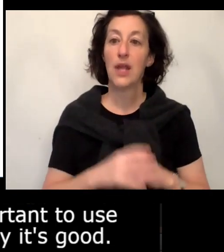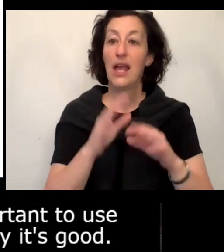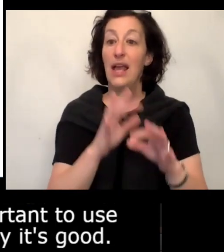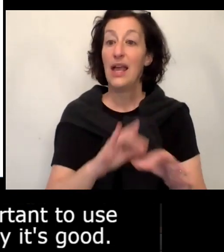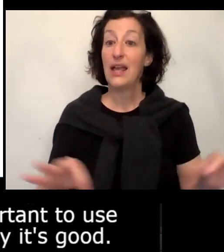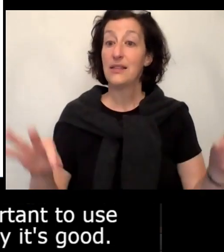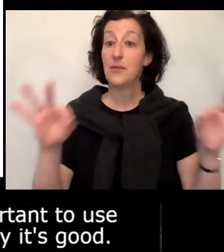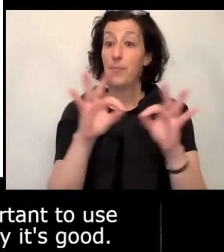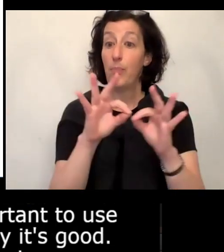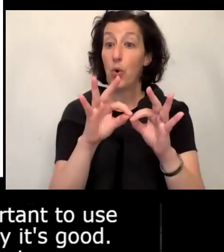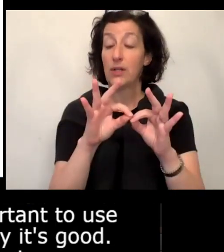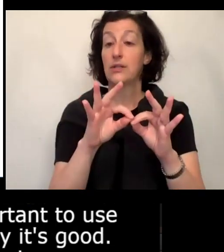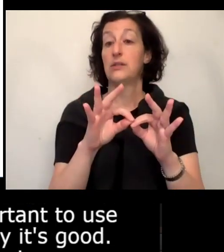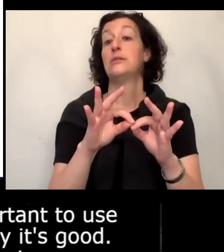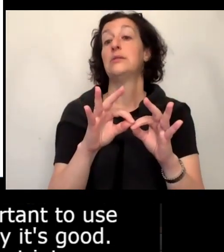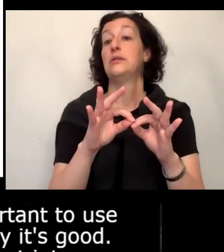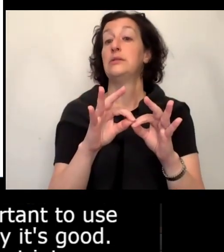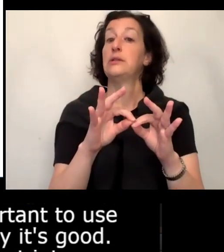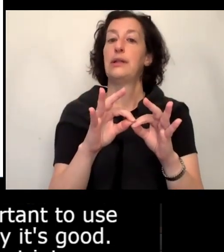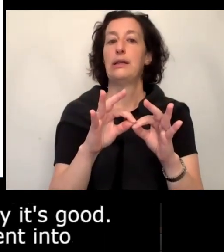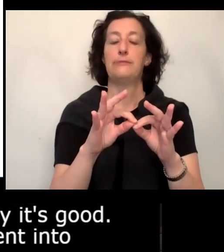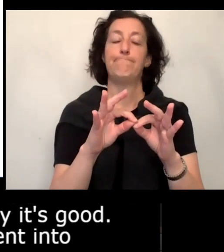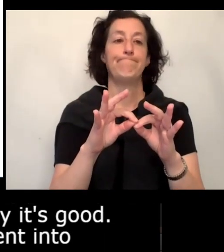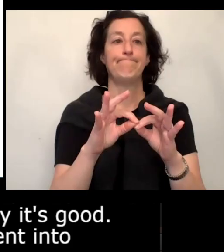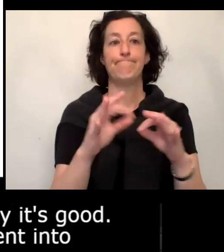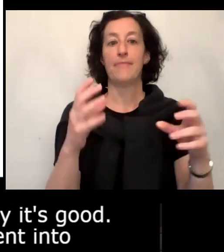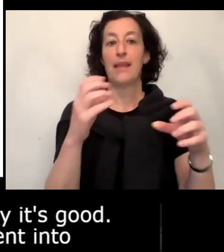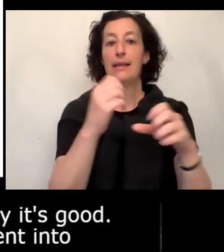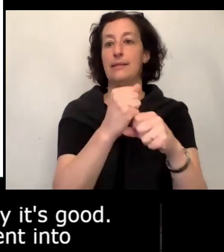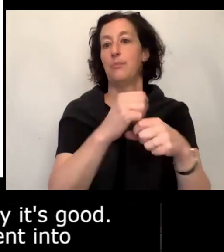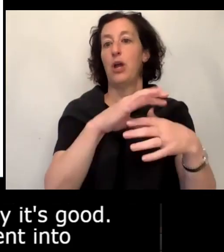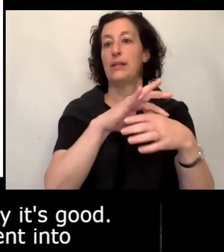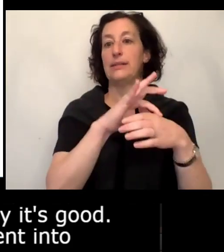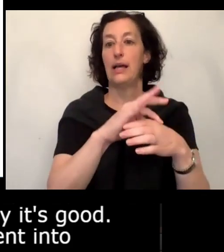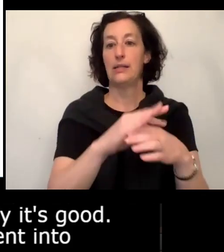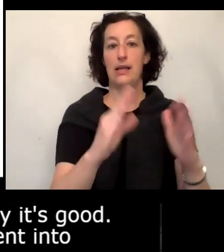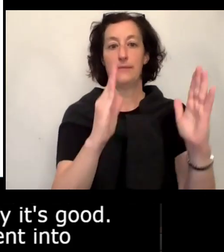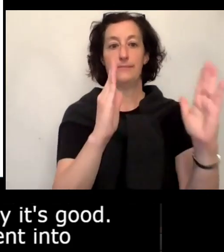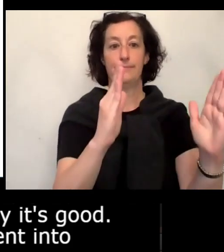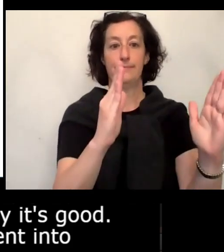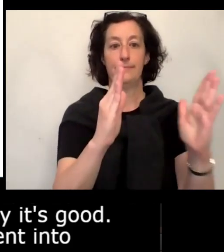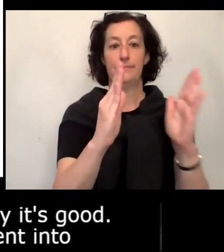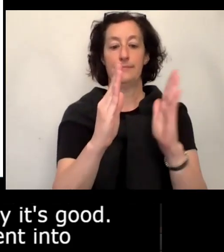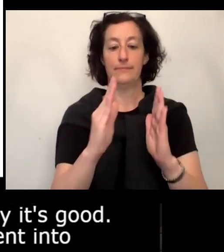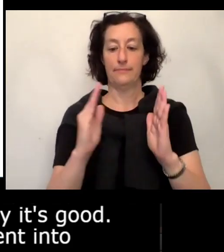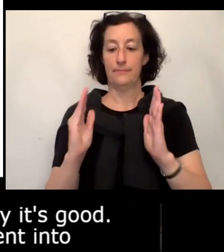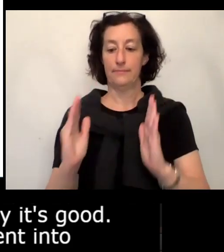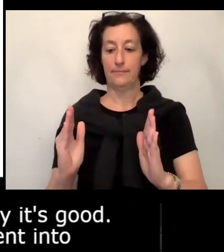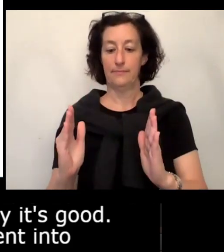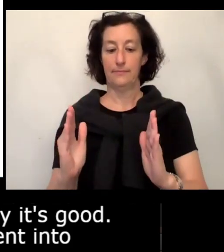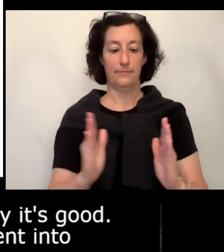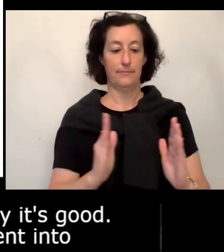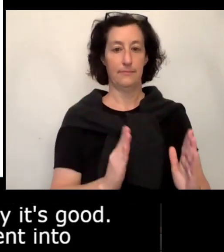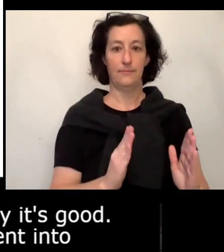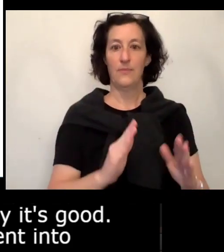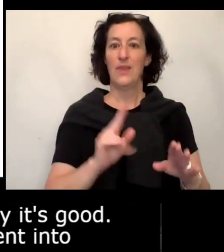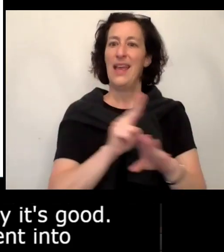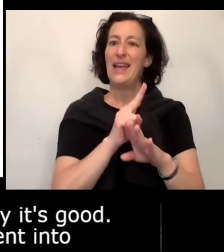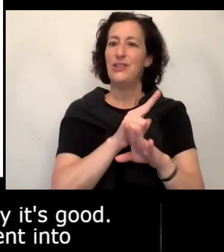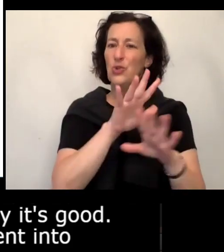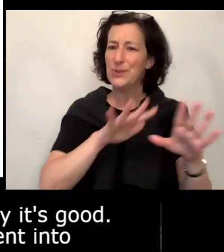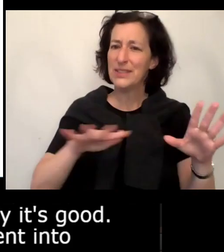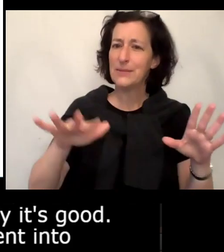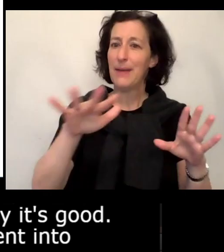into digestible chunks and to use space to separate text,